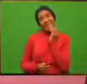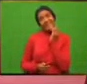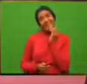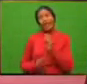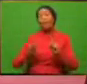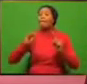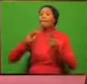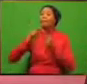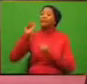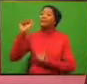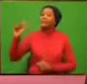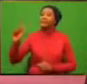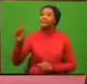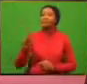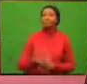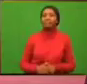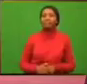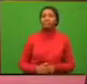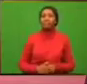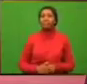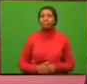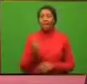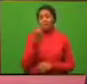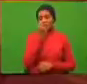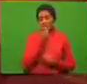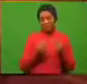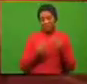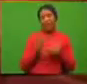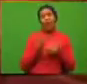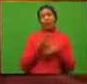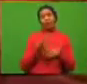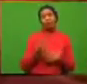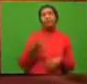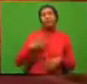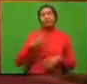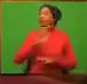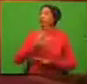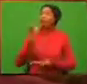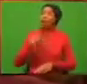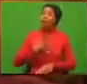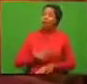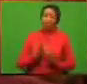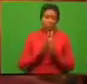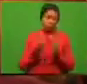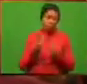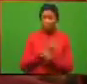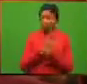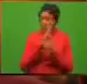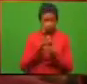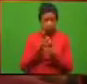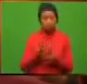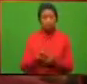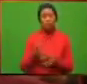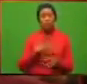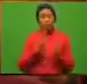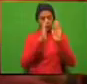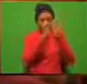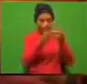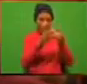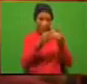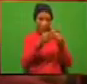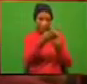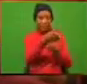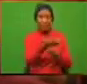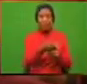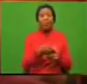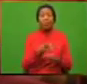What is the point of order? Sorry, speaker, I was switching on the mic. No, I wanted the speaker respectfully to address this honourable member with his